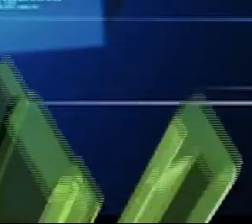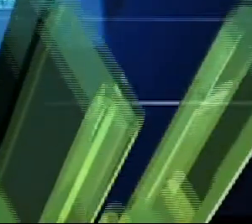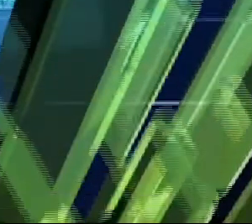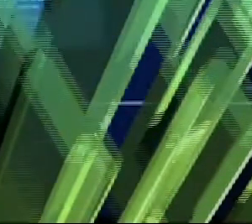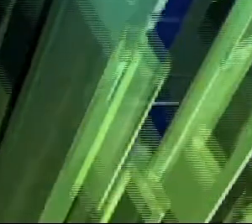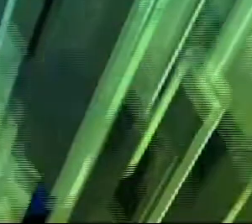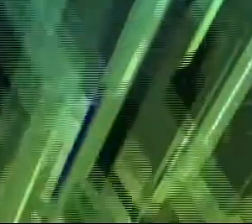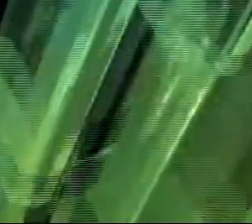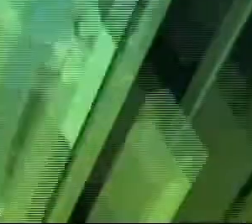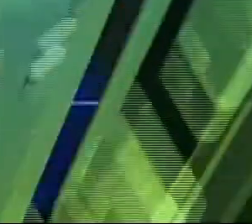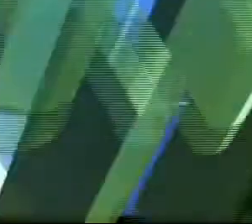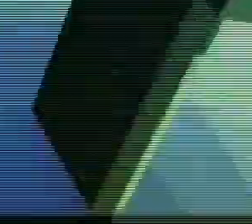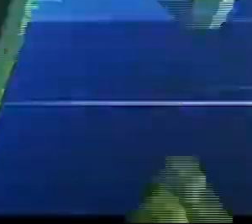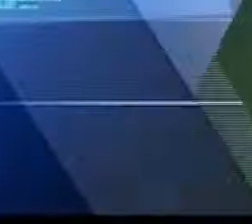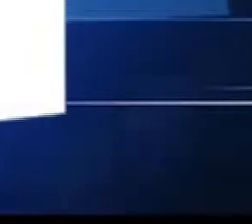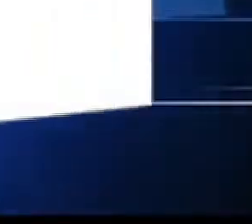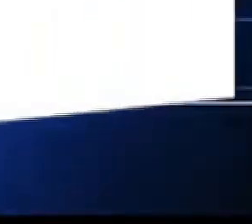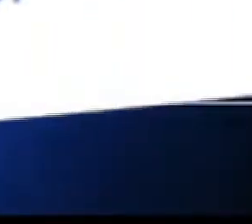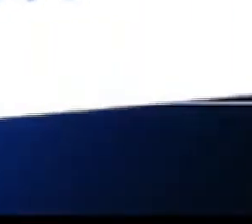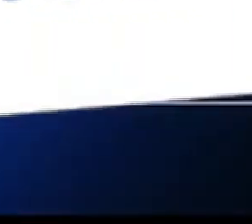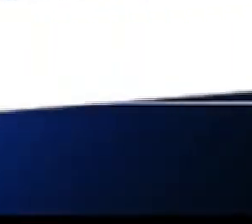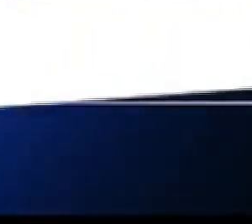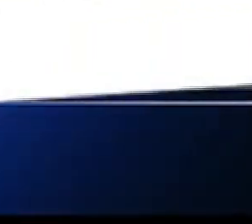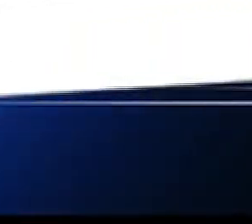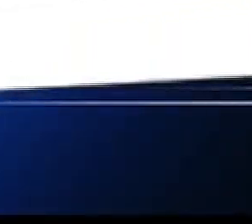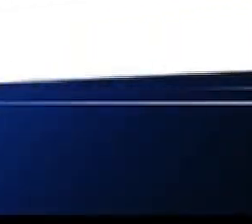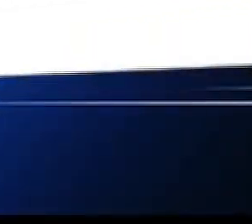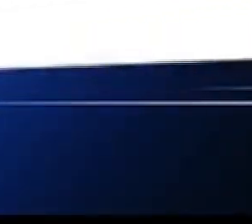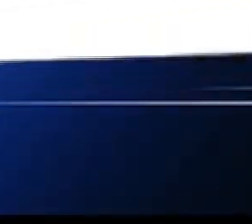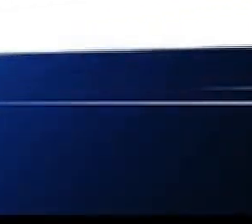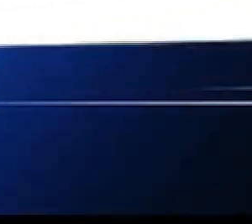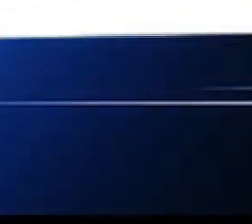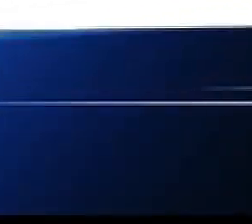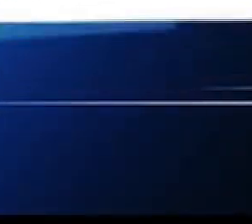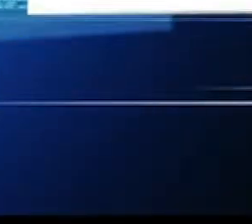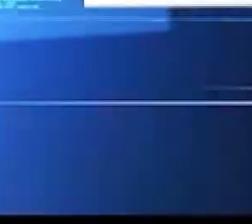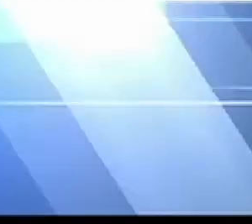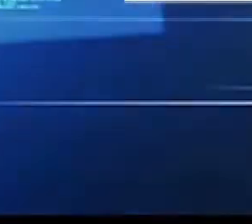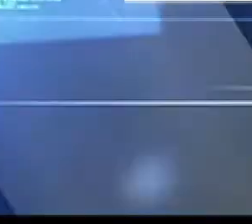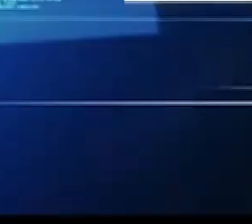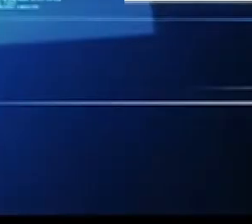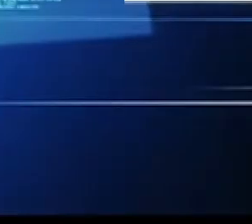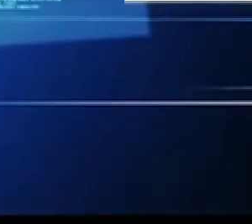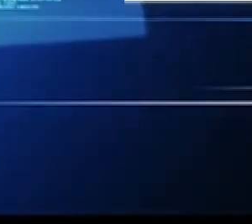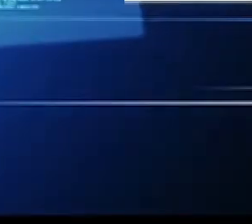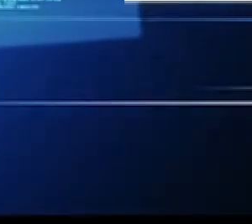ZNS Total Sports, brought to you by Fourth Terrace Diagnostic Center.